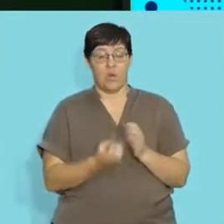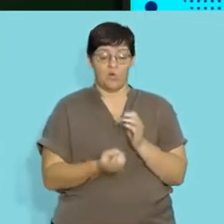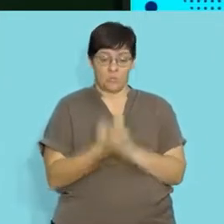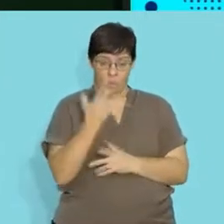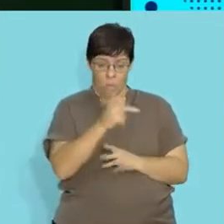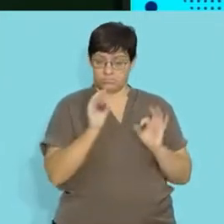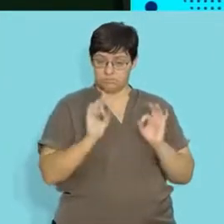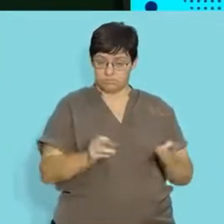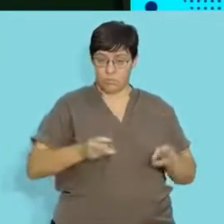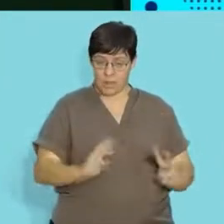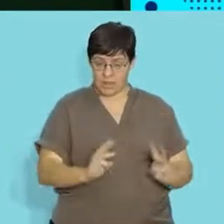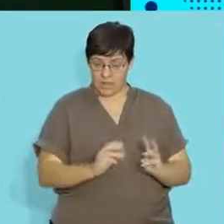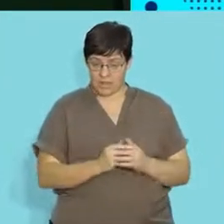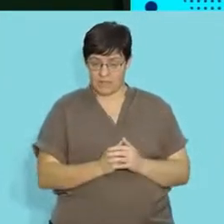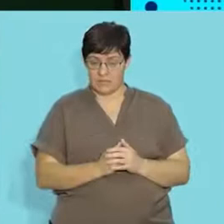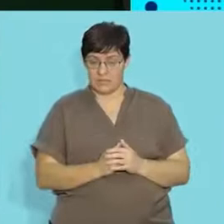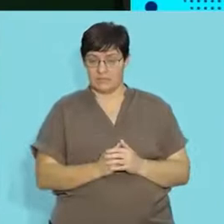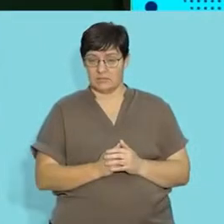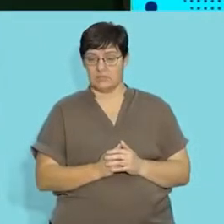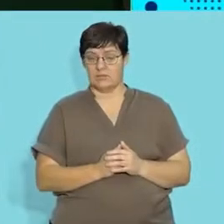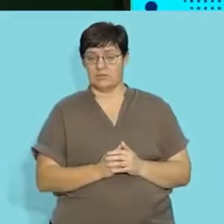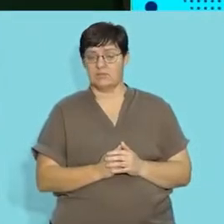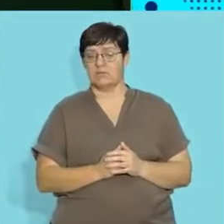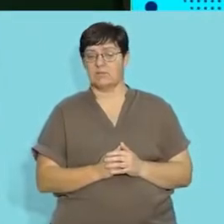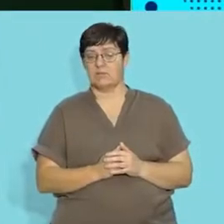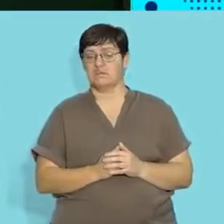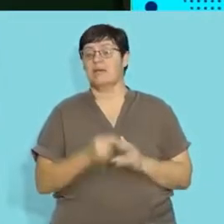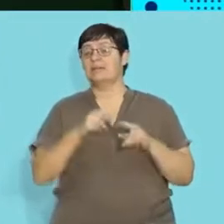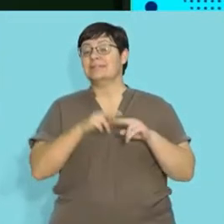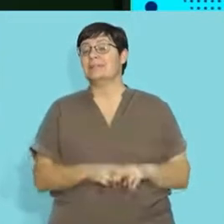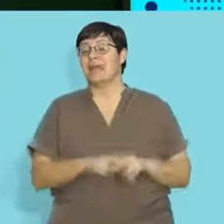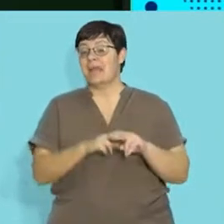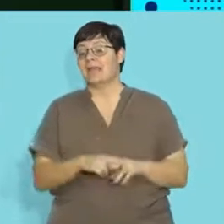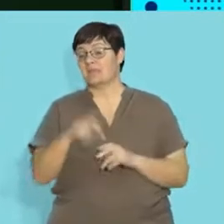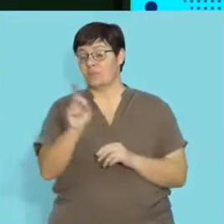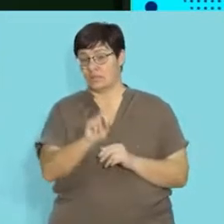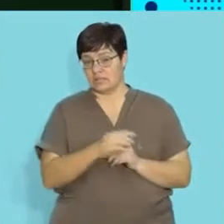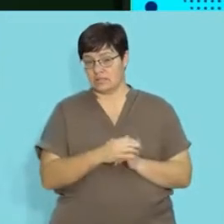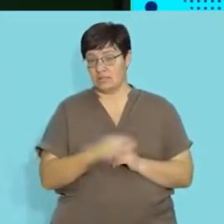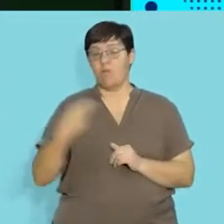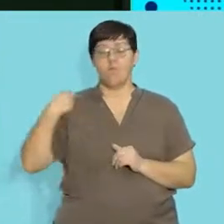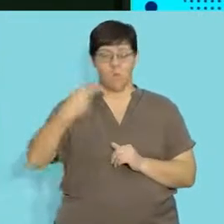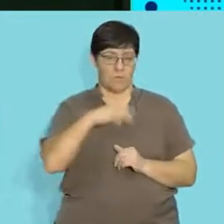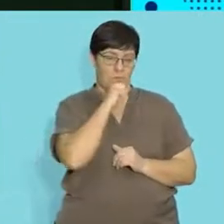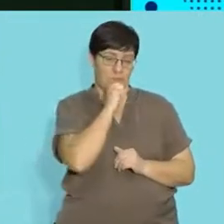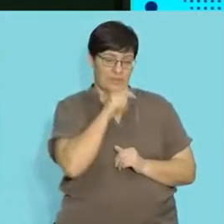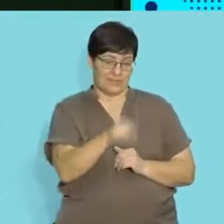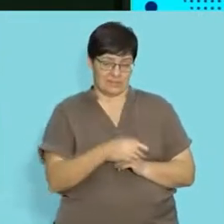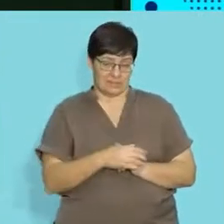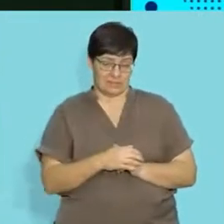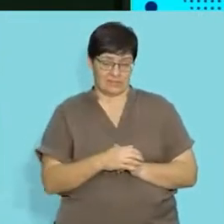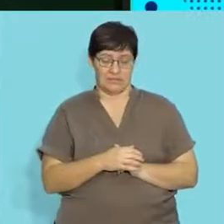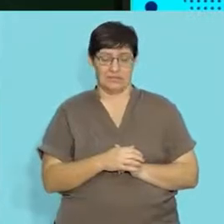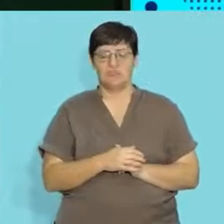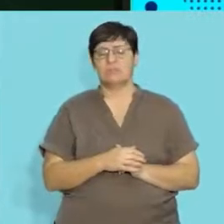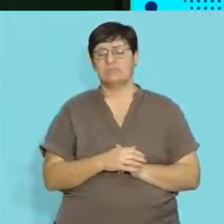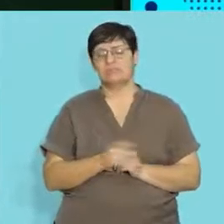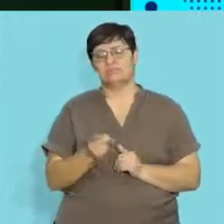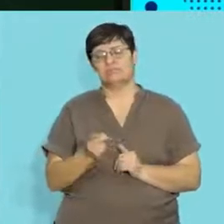to grow these effectively often determines or is dependent on the use of hormones. And